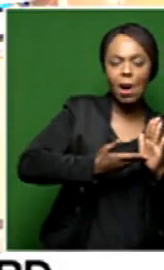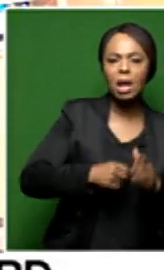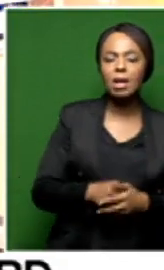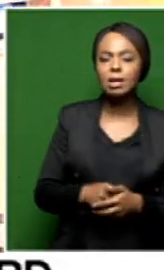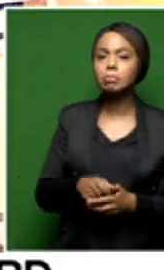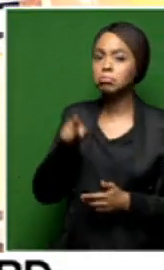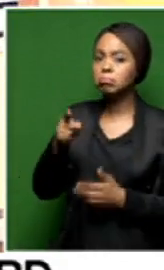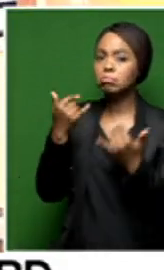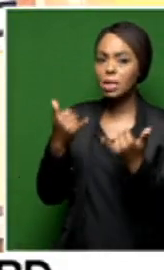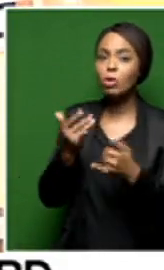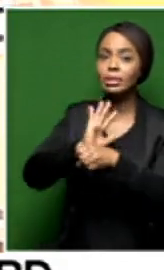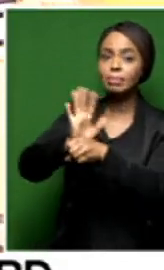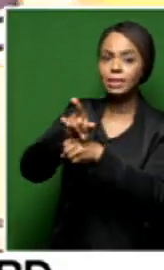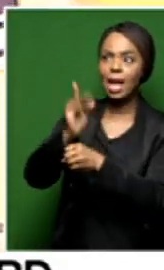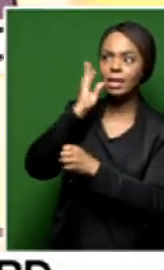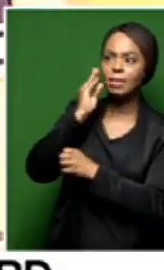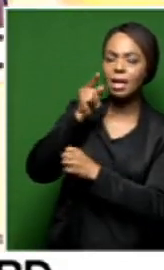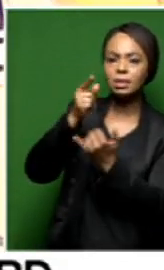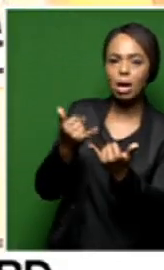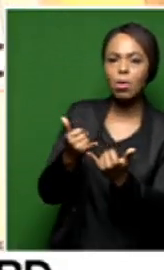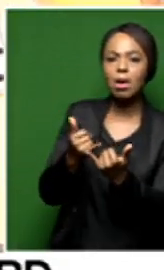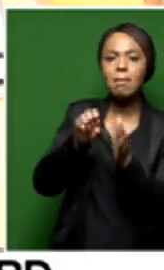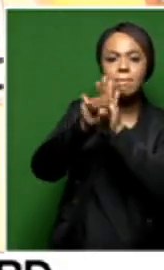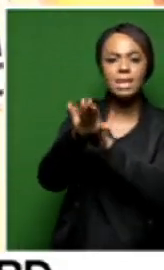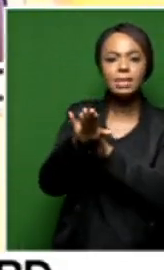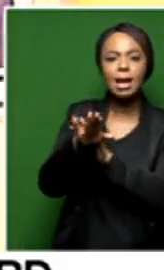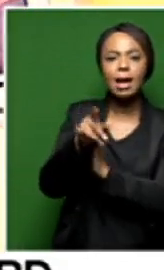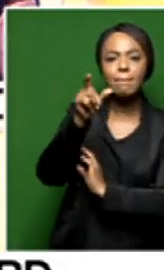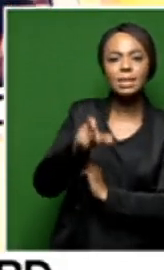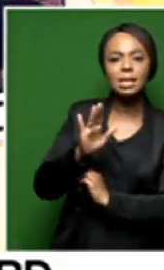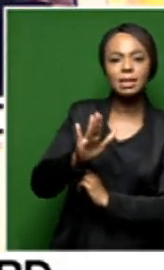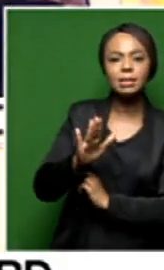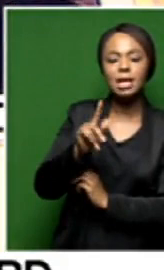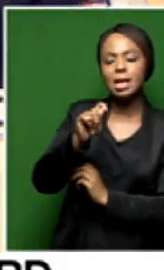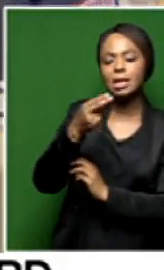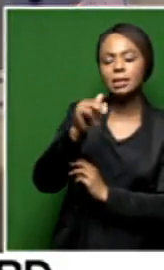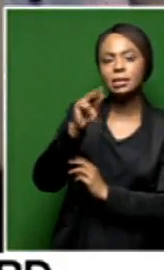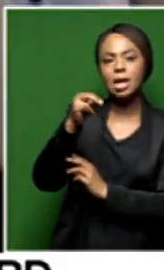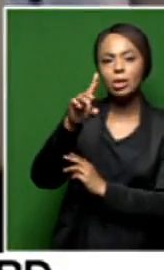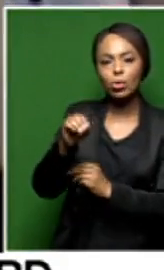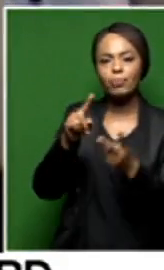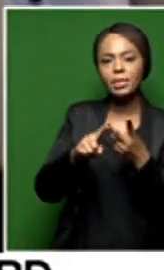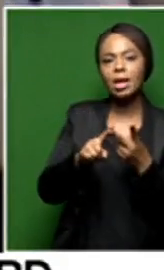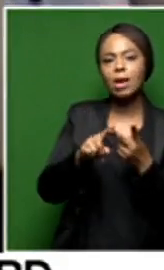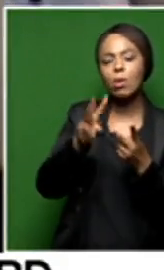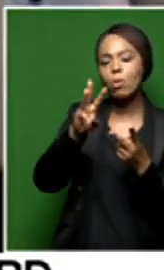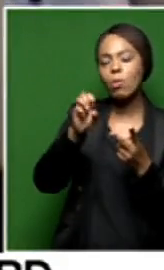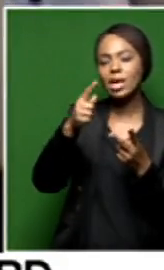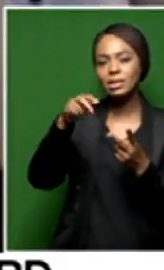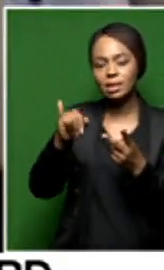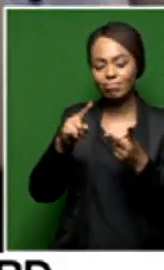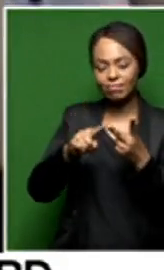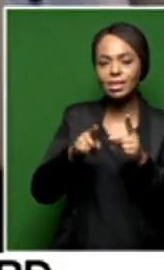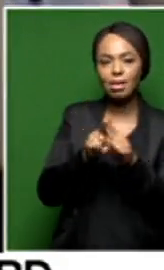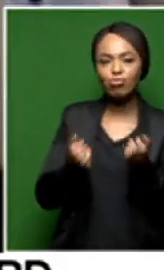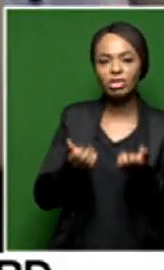So what we have is in the cinematic experience, we have media personality Tando Tebete, and we have Carl Wasty, another media